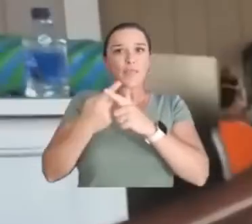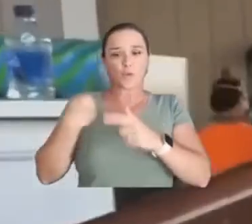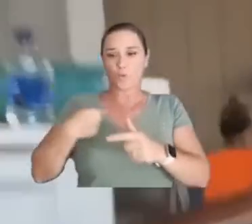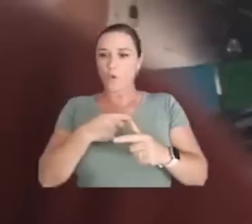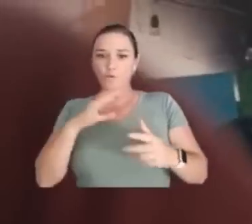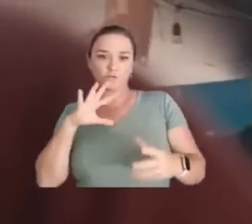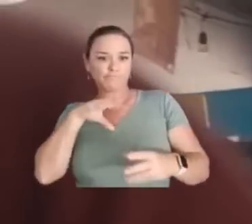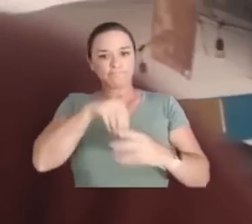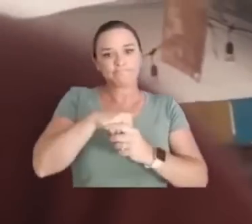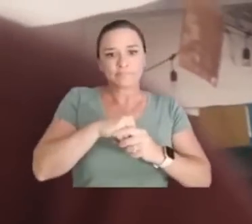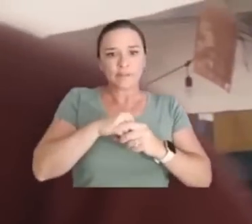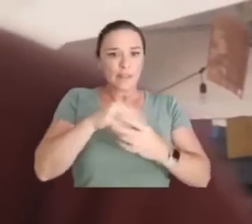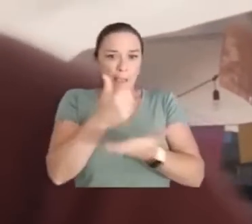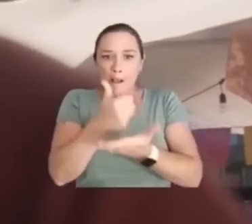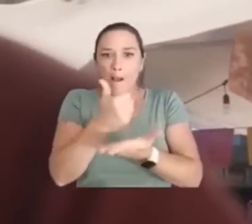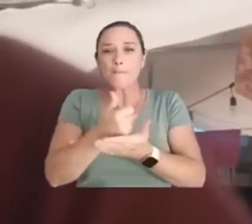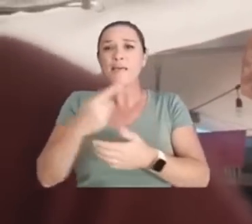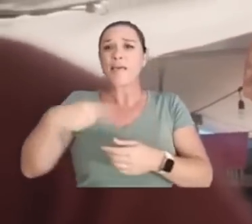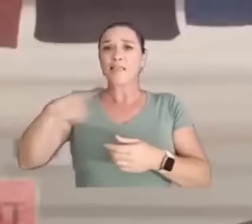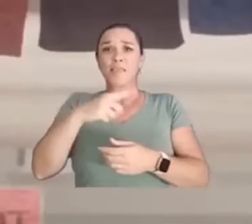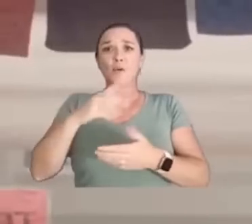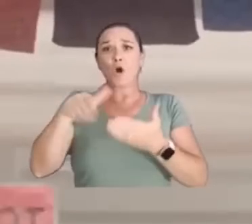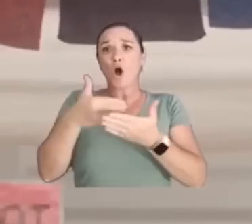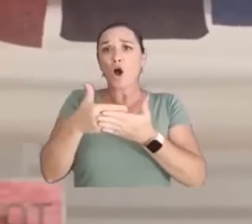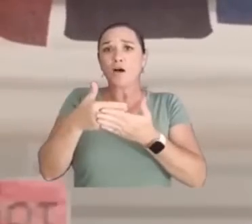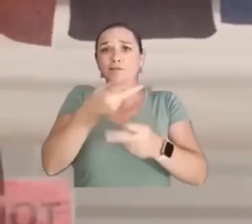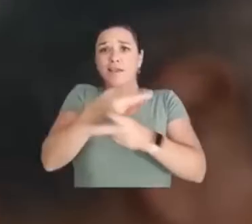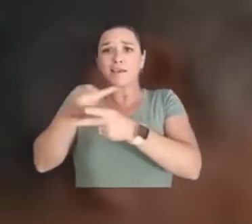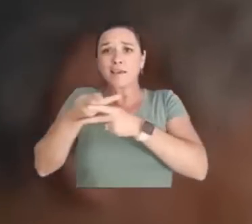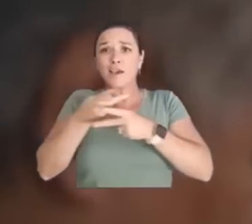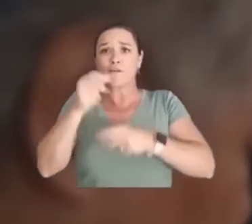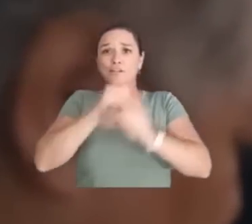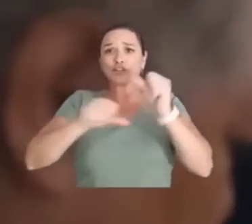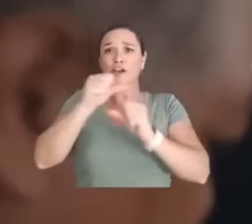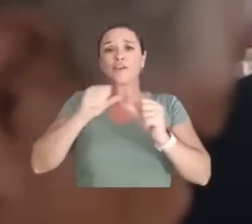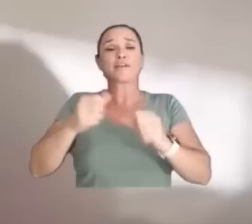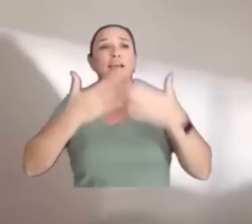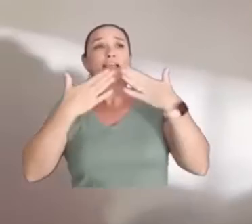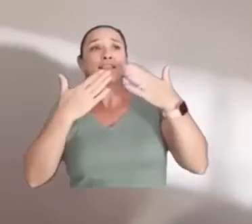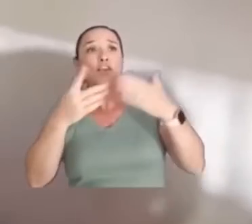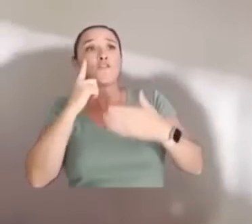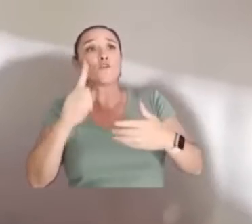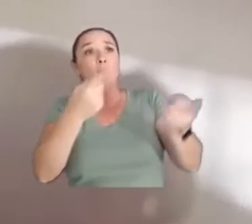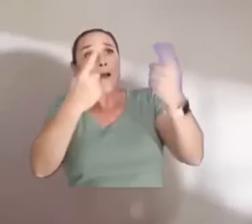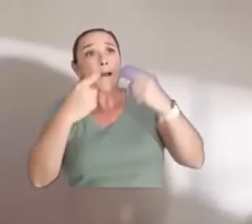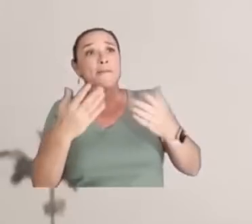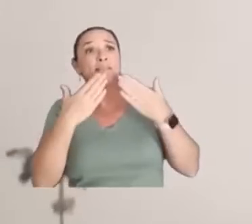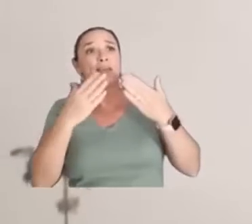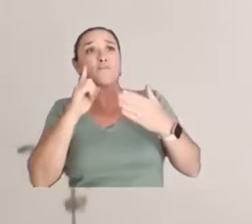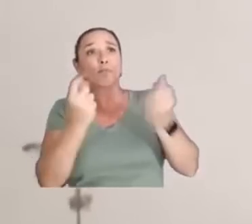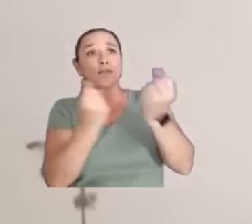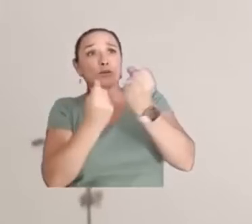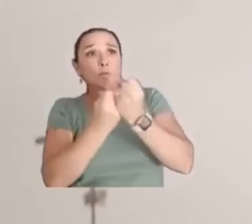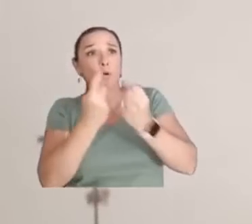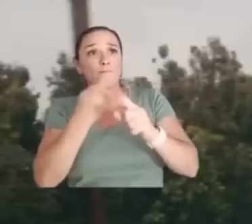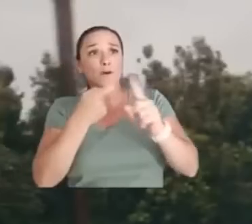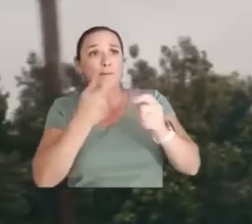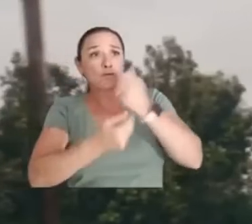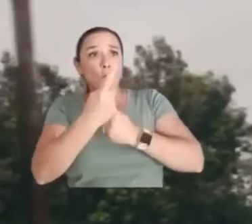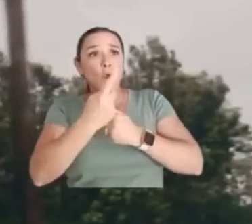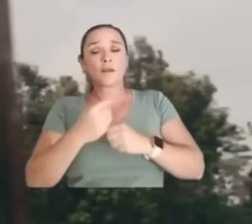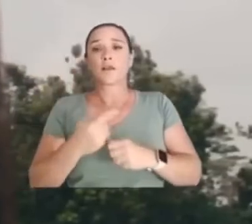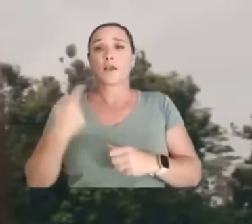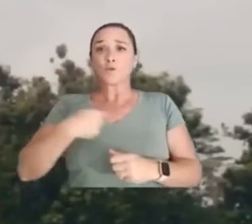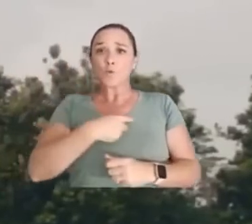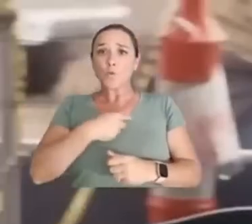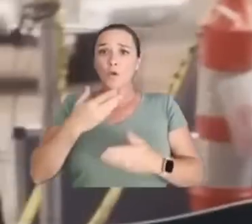It was huge. They were watching out for each other. Hello, everybody. Thank you for coming. Thank you for the support from everybody. As we go through this,